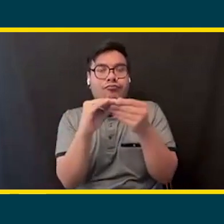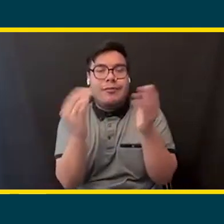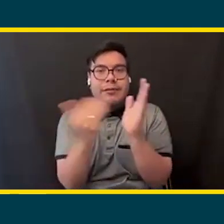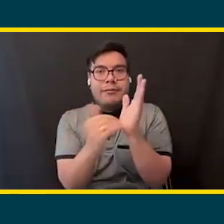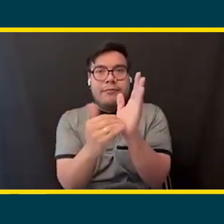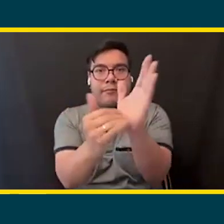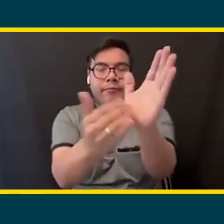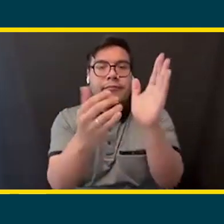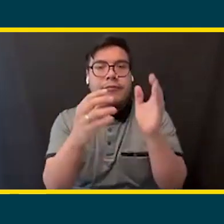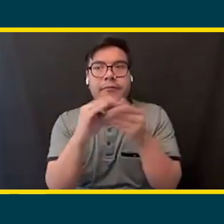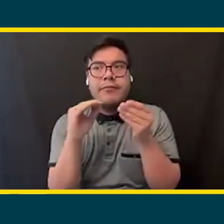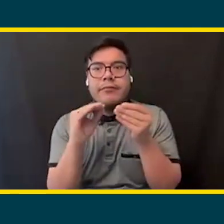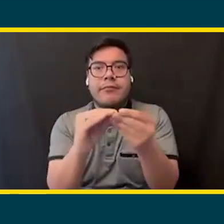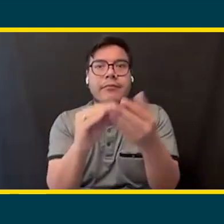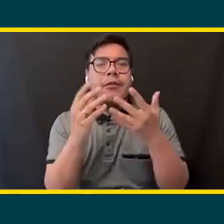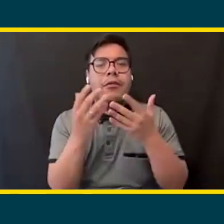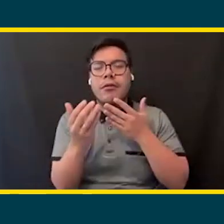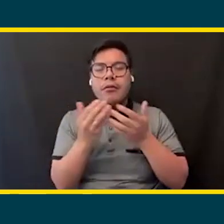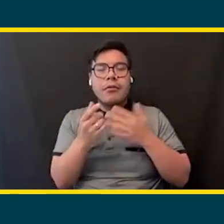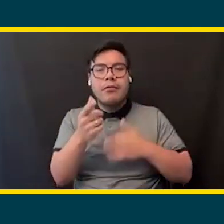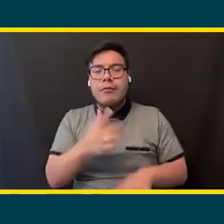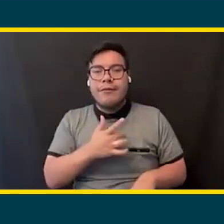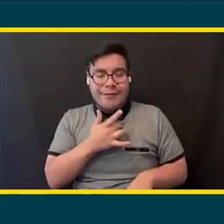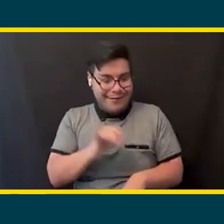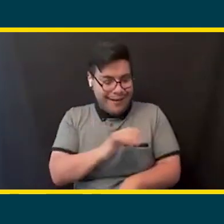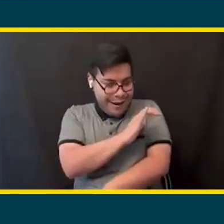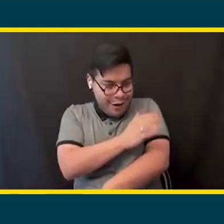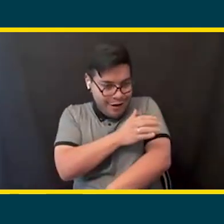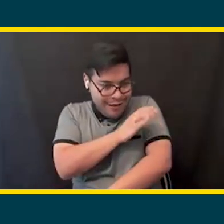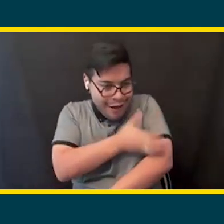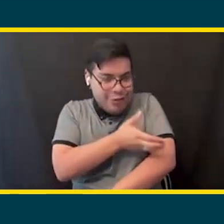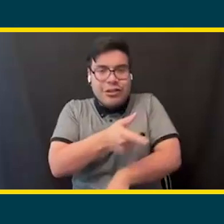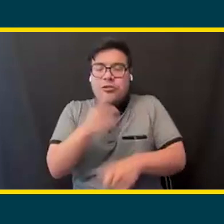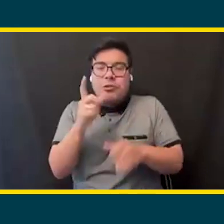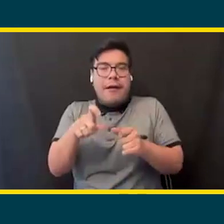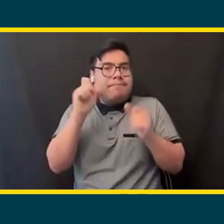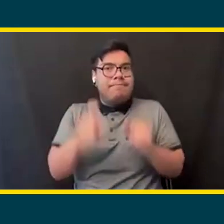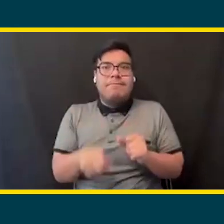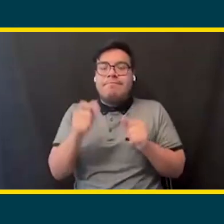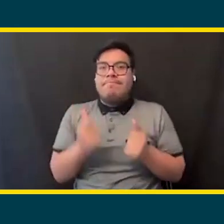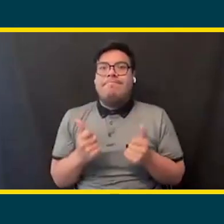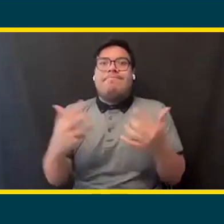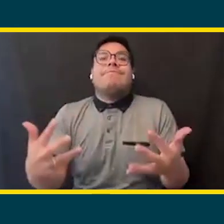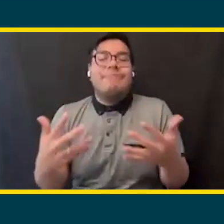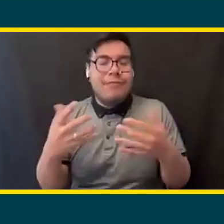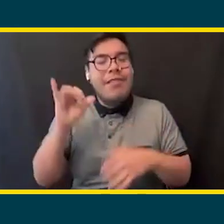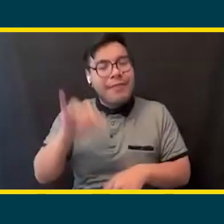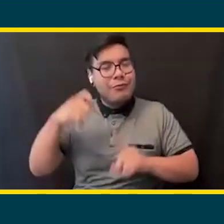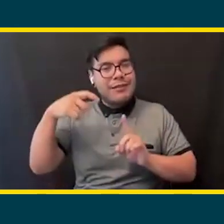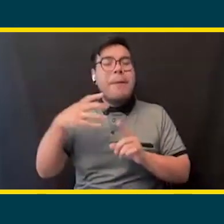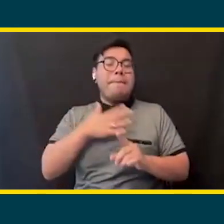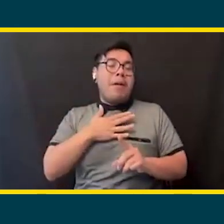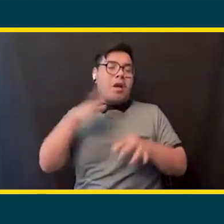that it's like you feel the energy inside and then you have to let it out in some kind of way, is what stimming is. My explanation